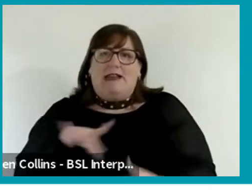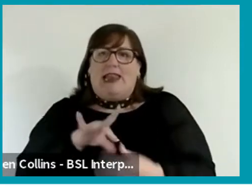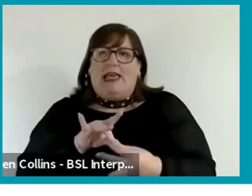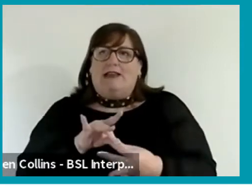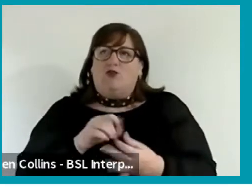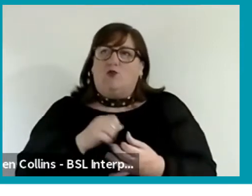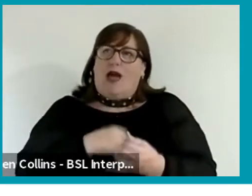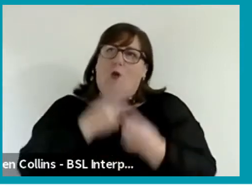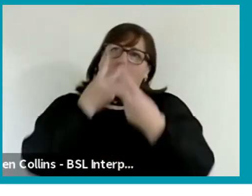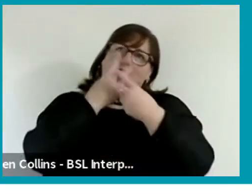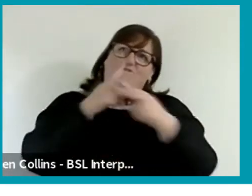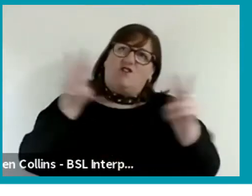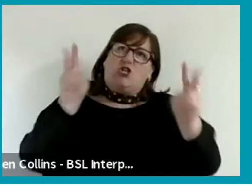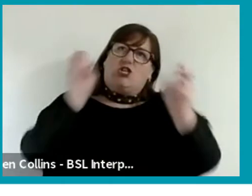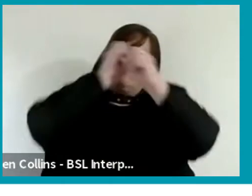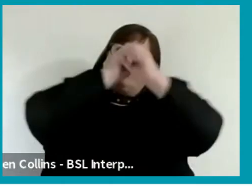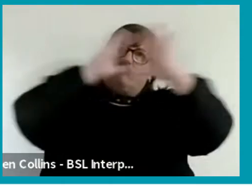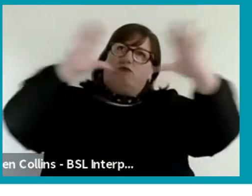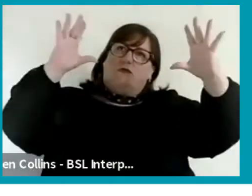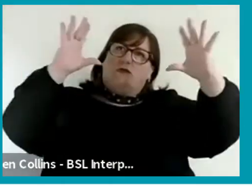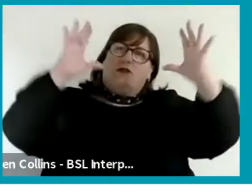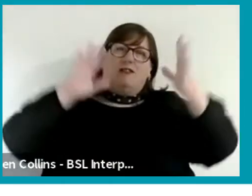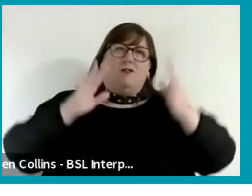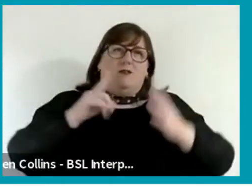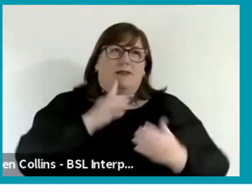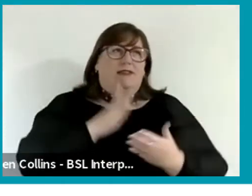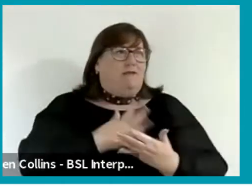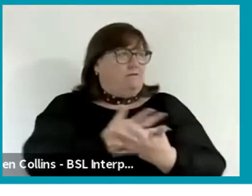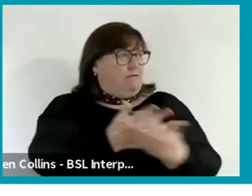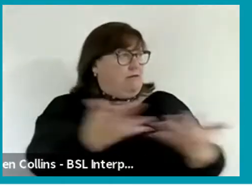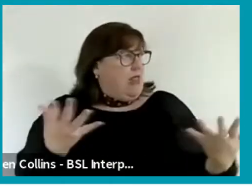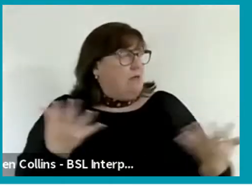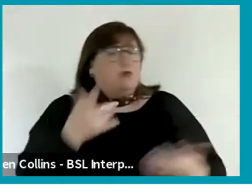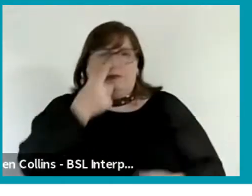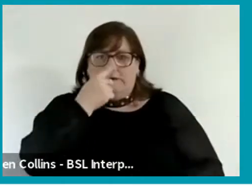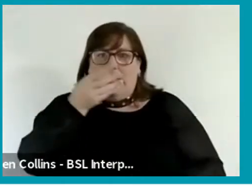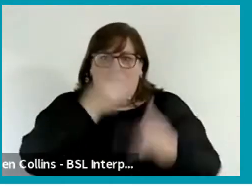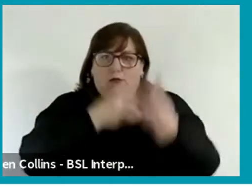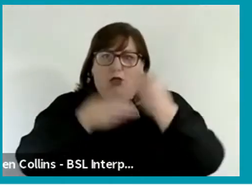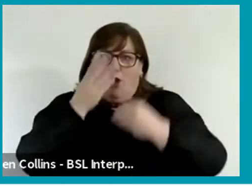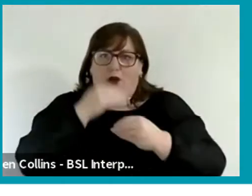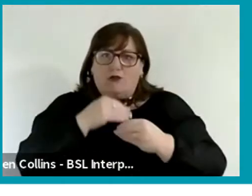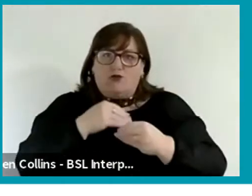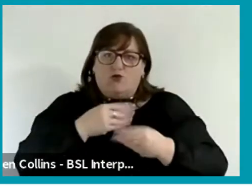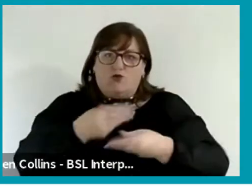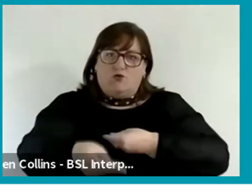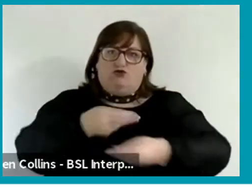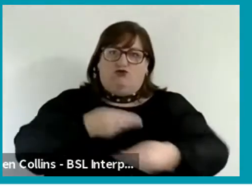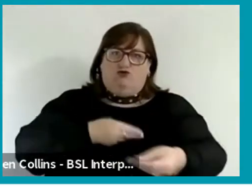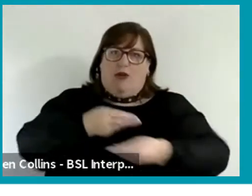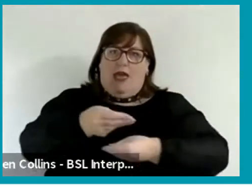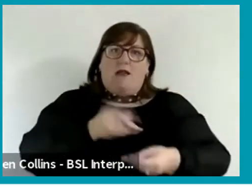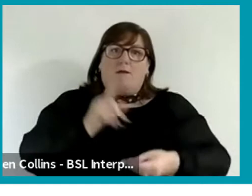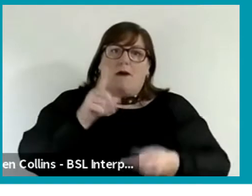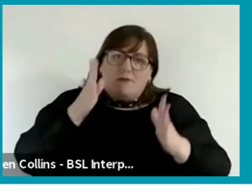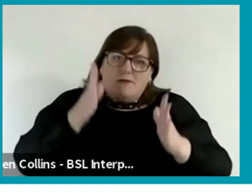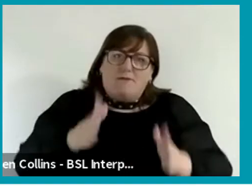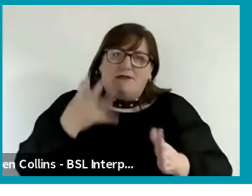anyone anywhere can learn to trade, of course assuming these people, these candidates, this individual bring the skills